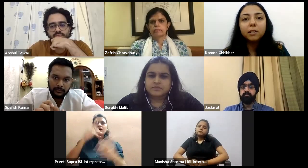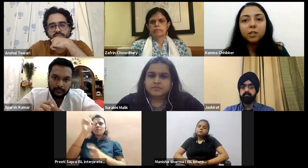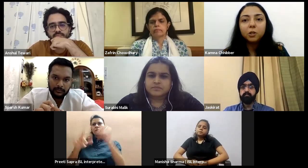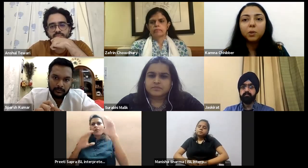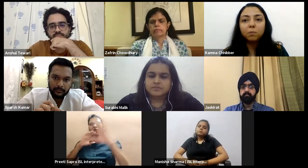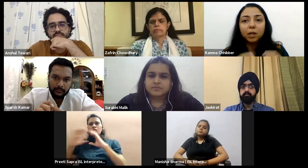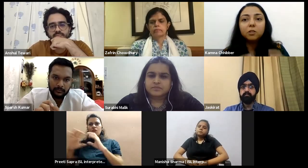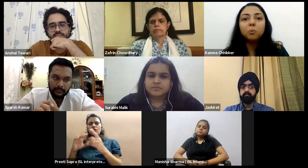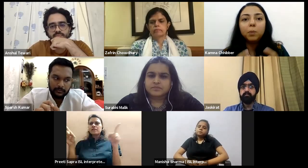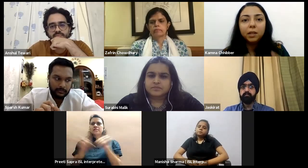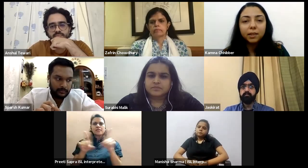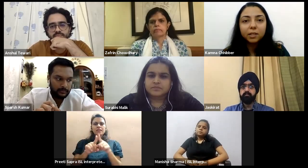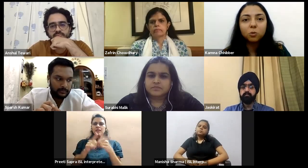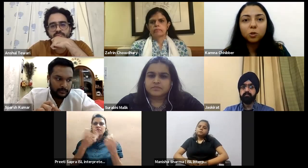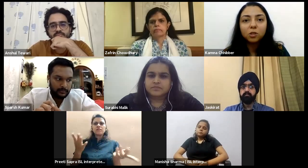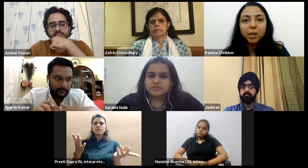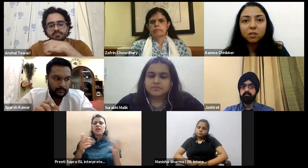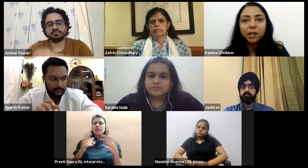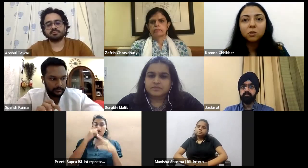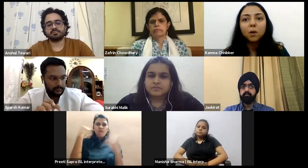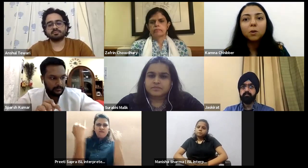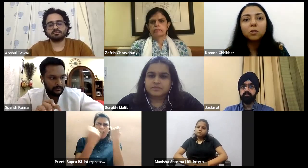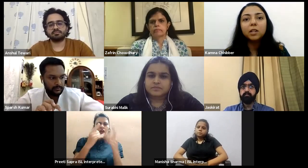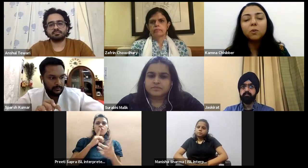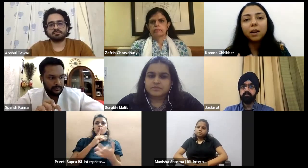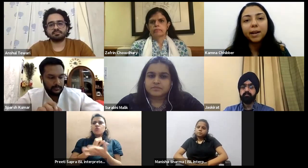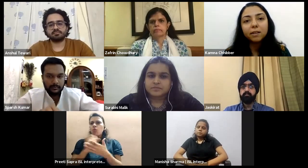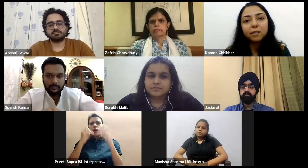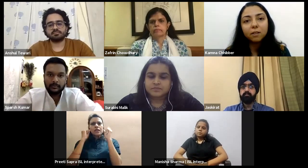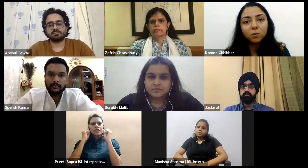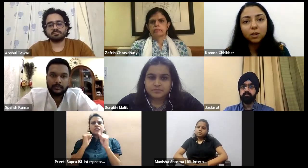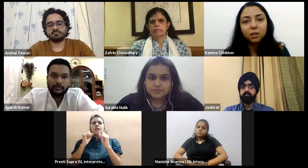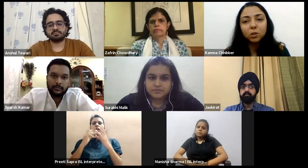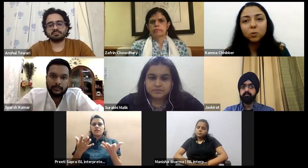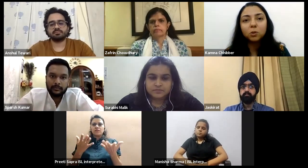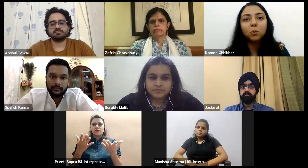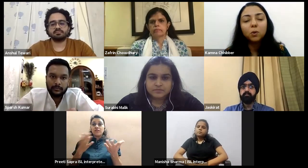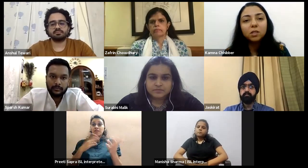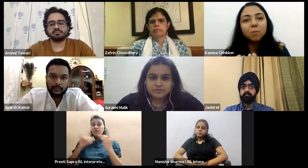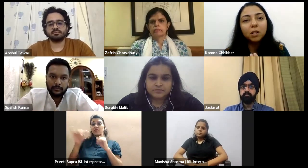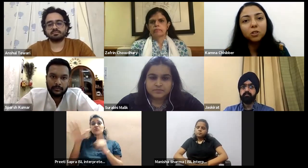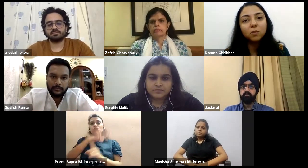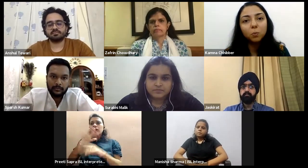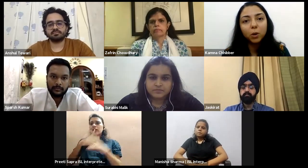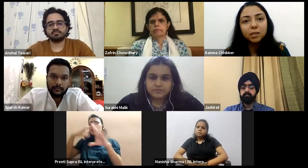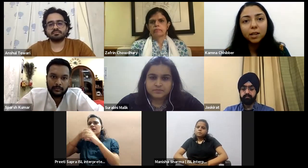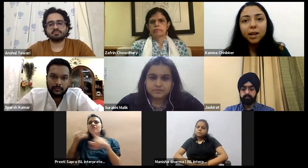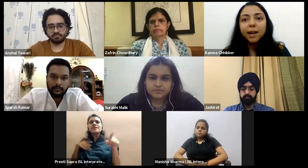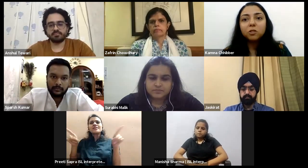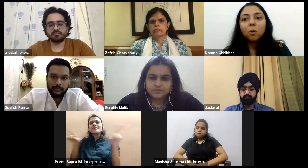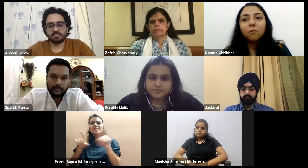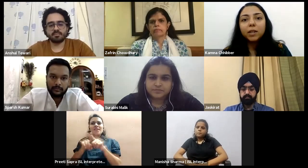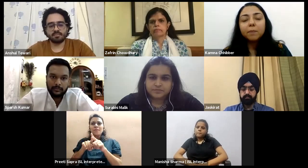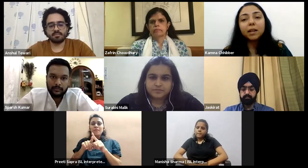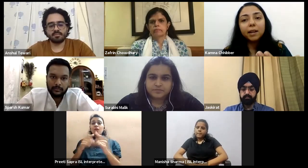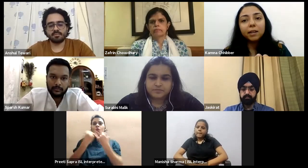to continue being in that social space, right? So we also tend to align ourselves with individuals who would hold similarish viewpoints. And